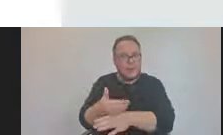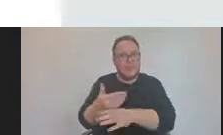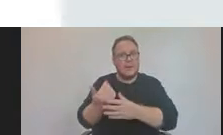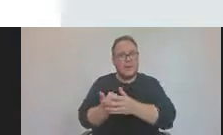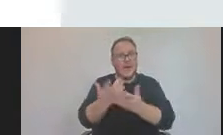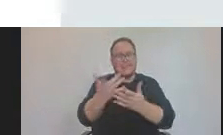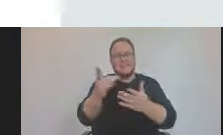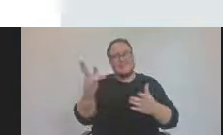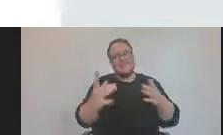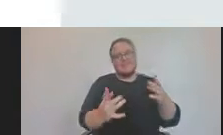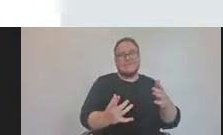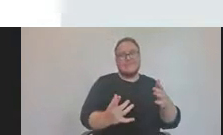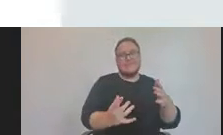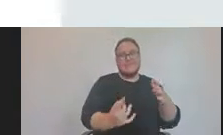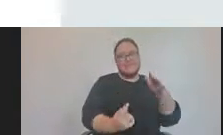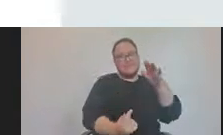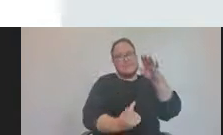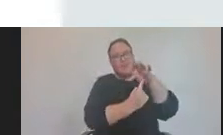21-22.